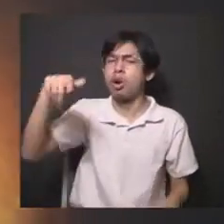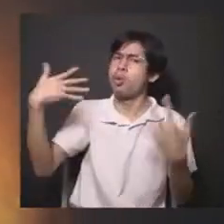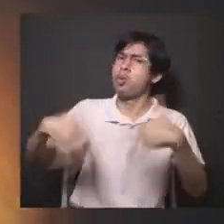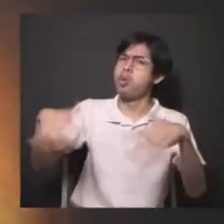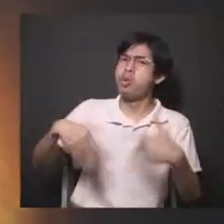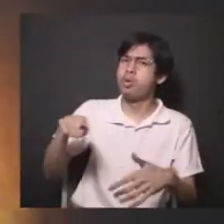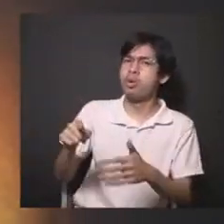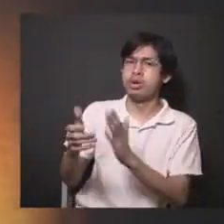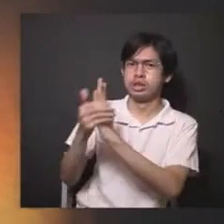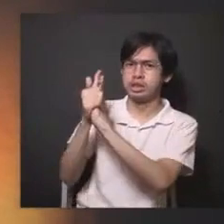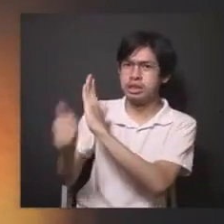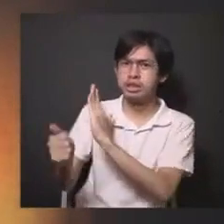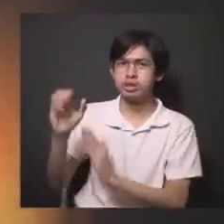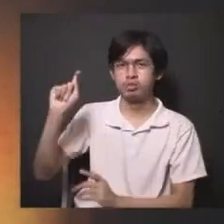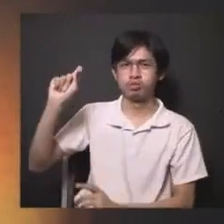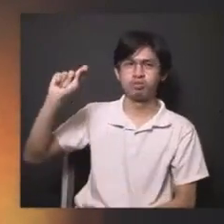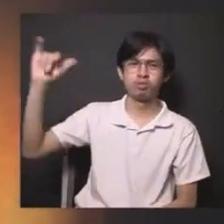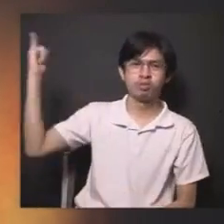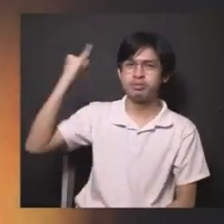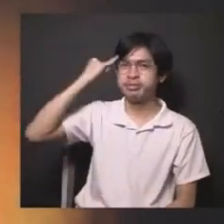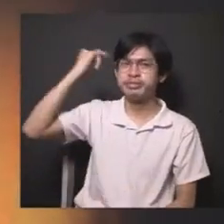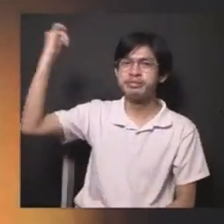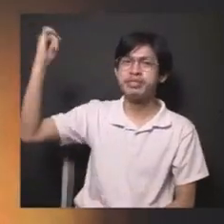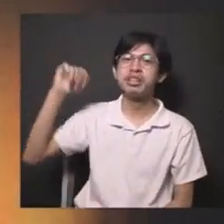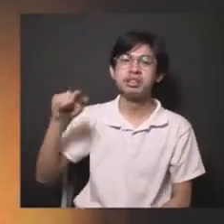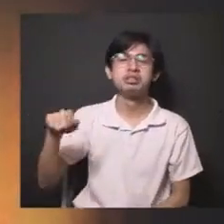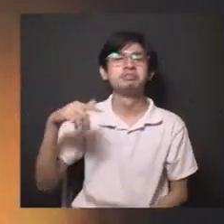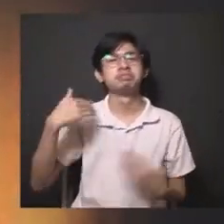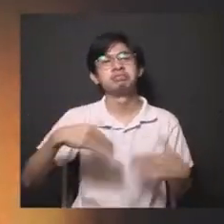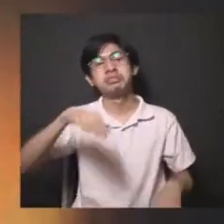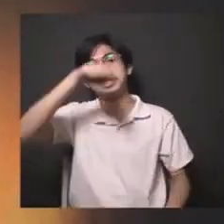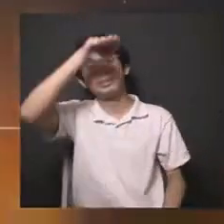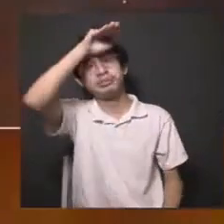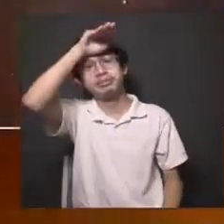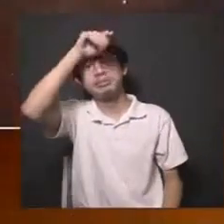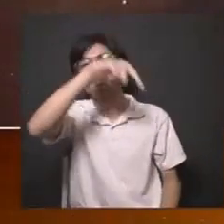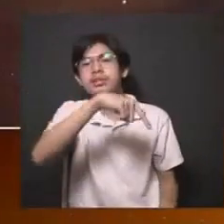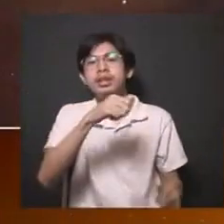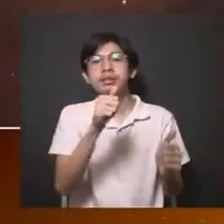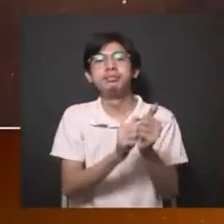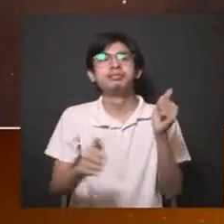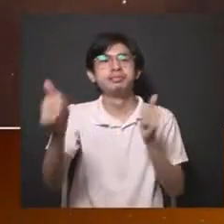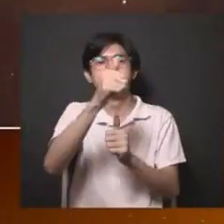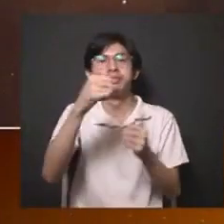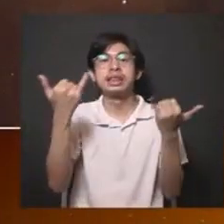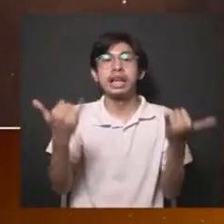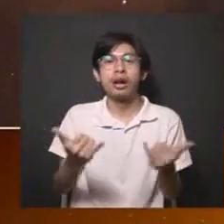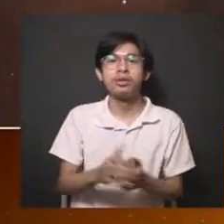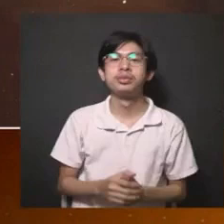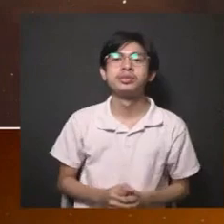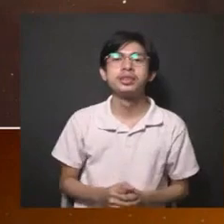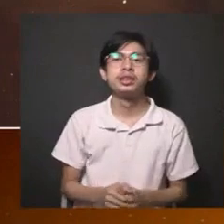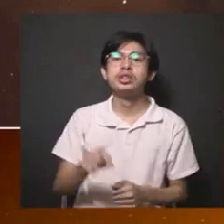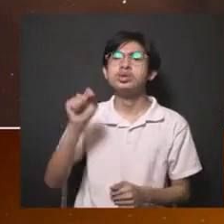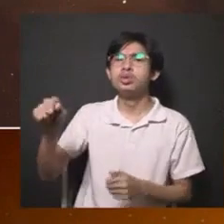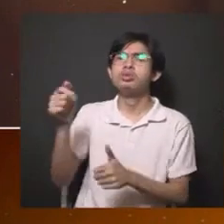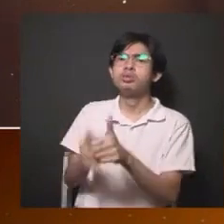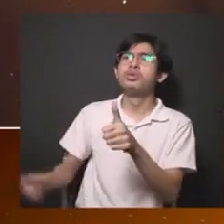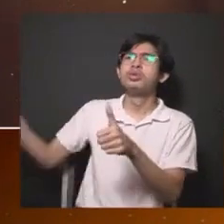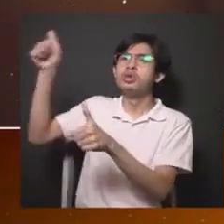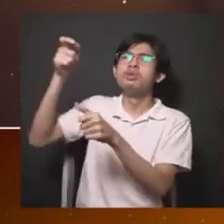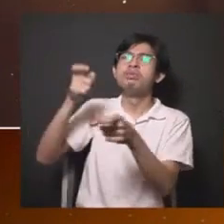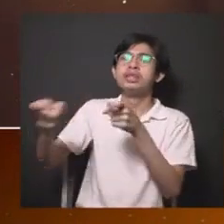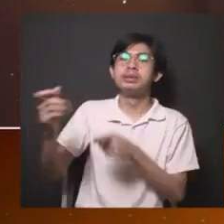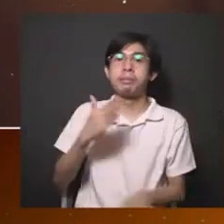Joseph, "From now on, you will be in charge of my court. And all my people will take orders from you,